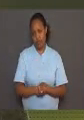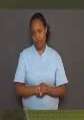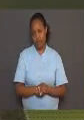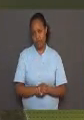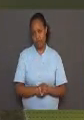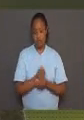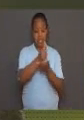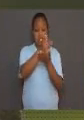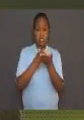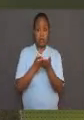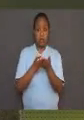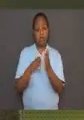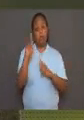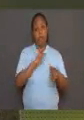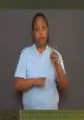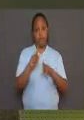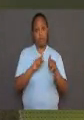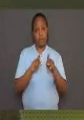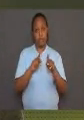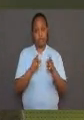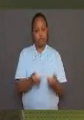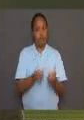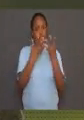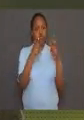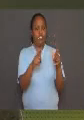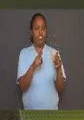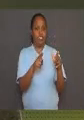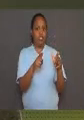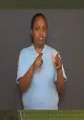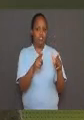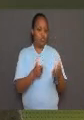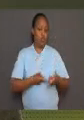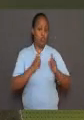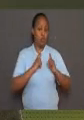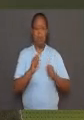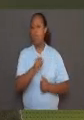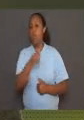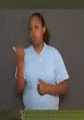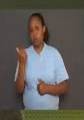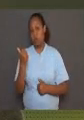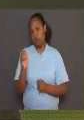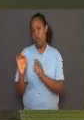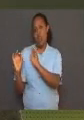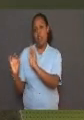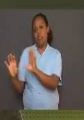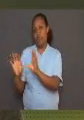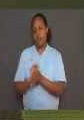Some people make the most of their opportunities, while others do